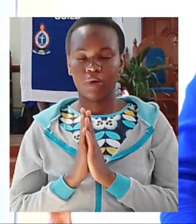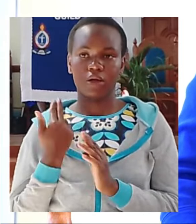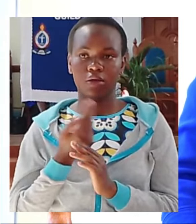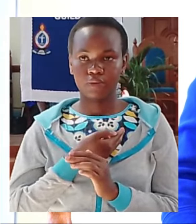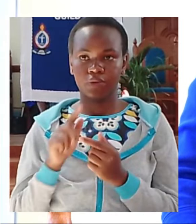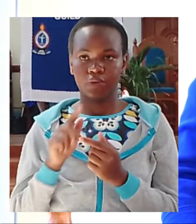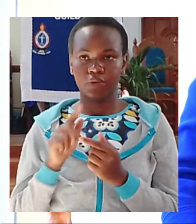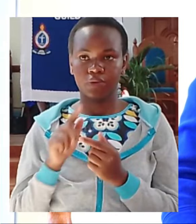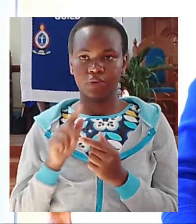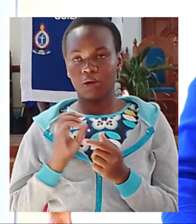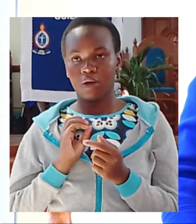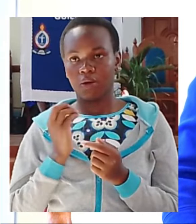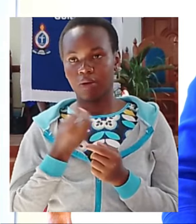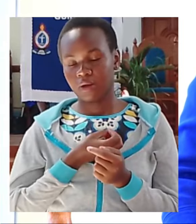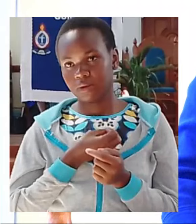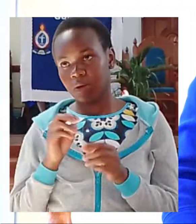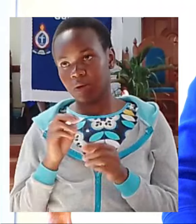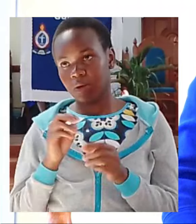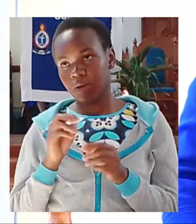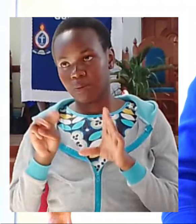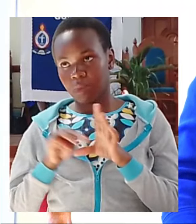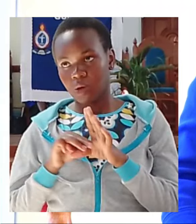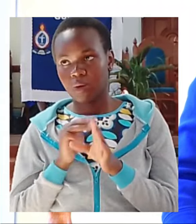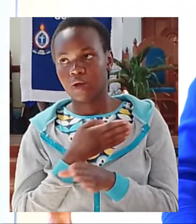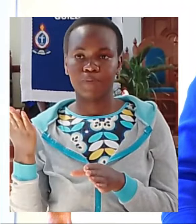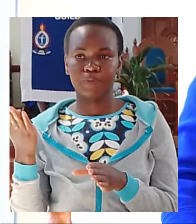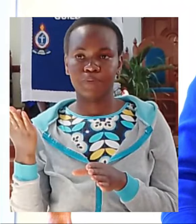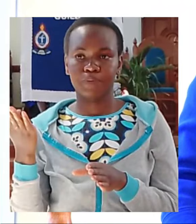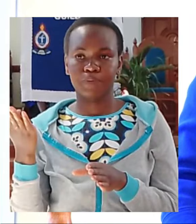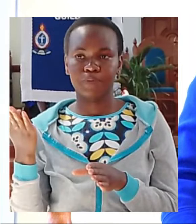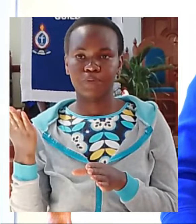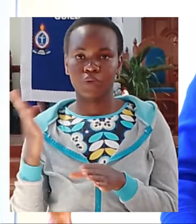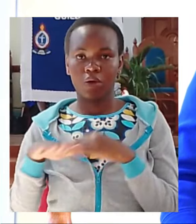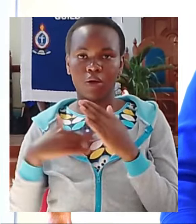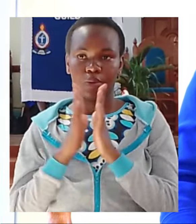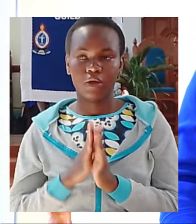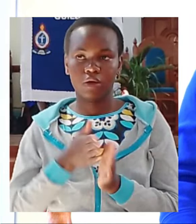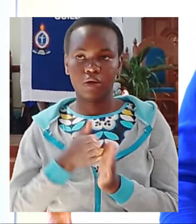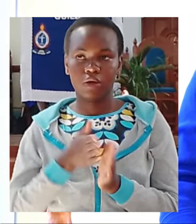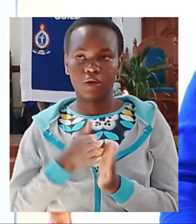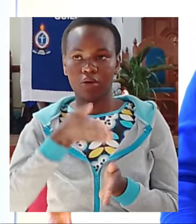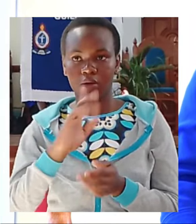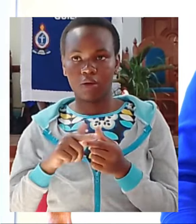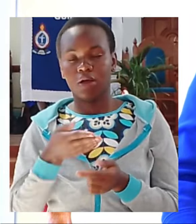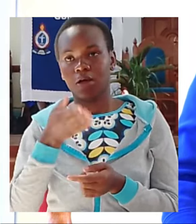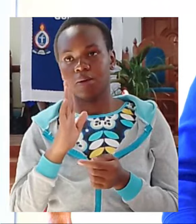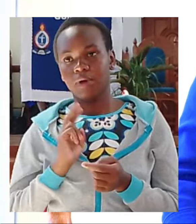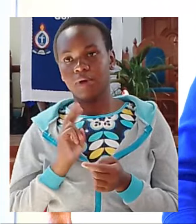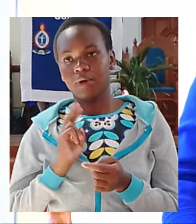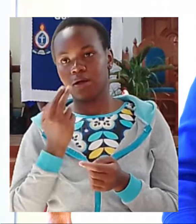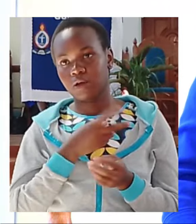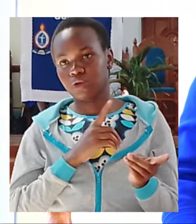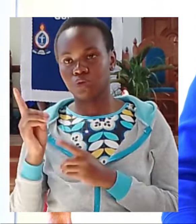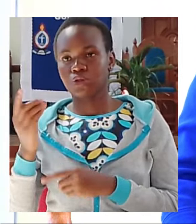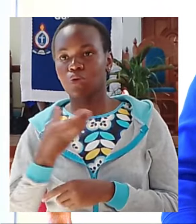pray for myself. I pray for these brethren, brothers, and sisters. I pray that God, you may help us. We cannot do it on our